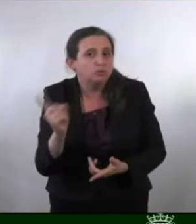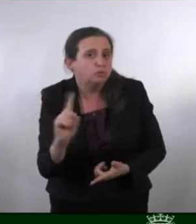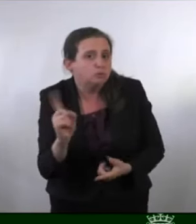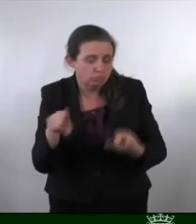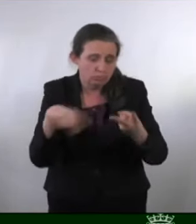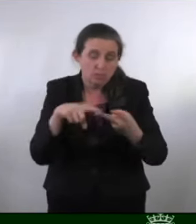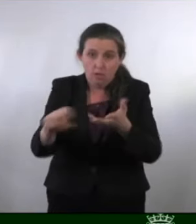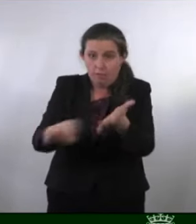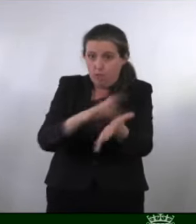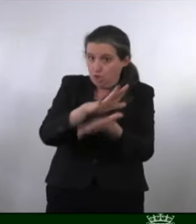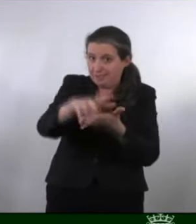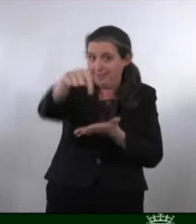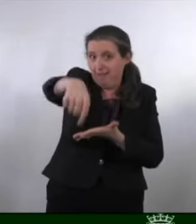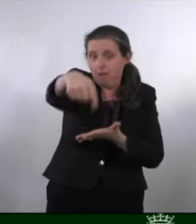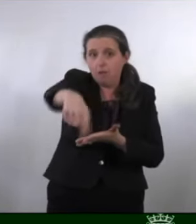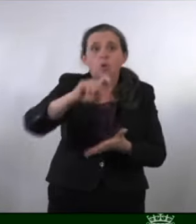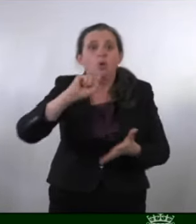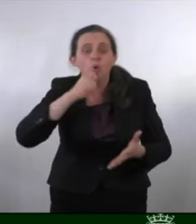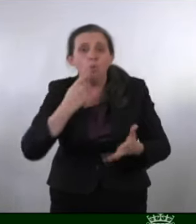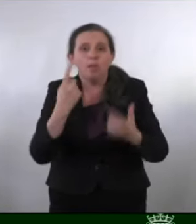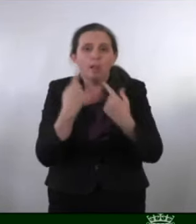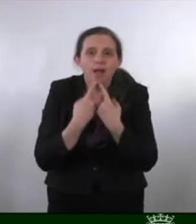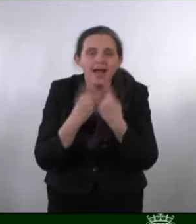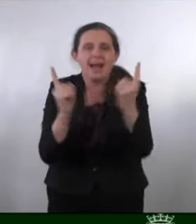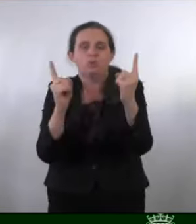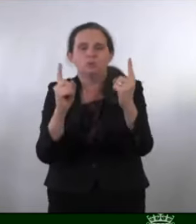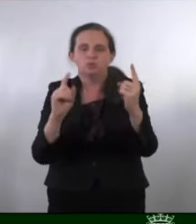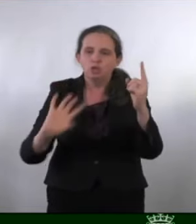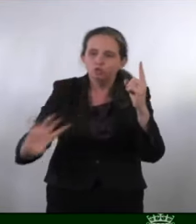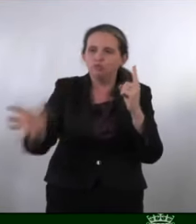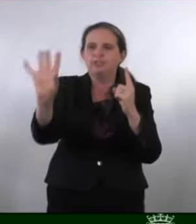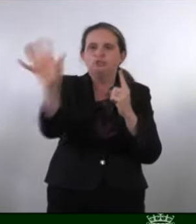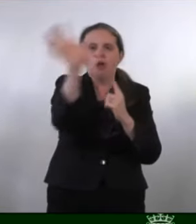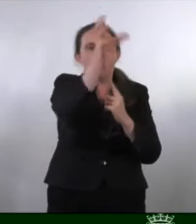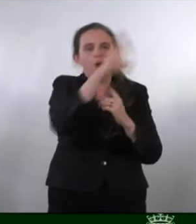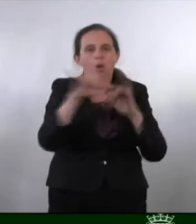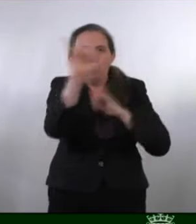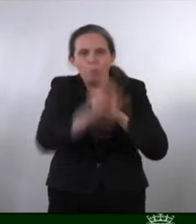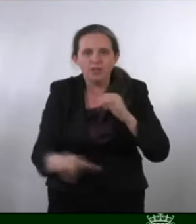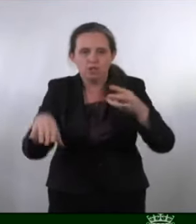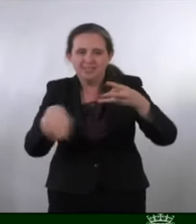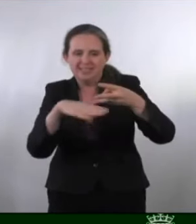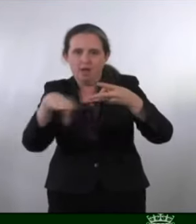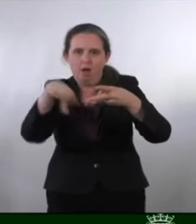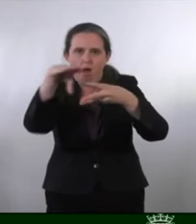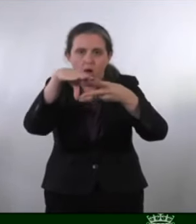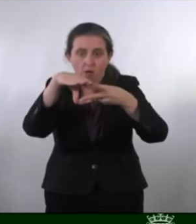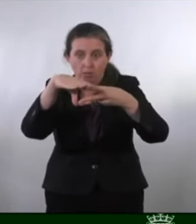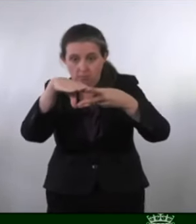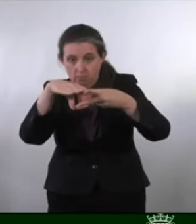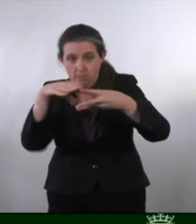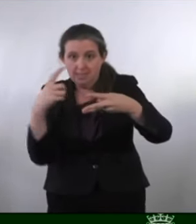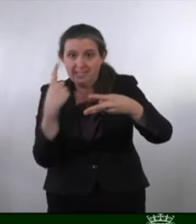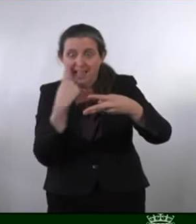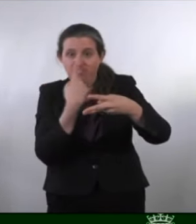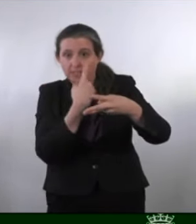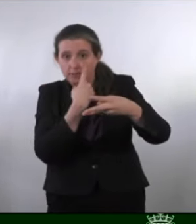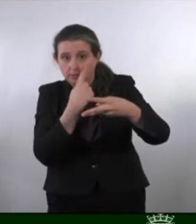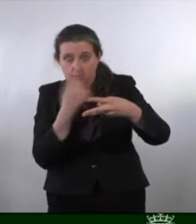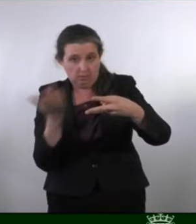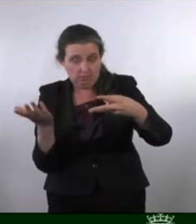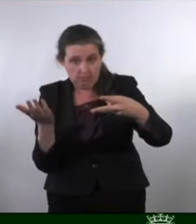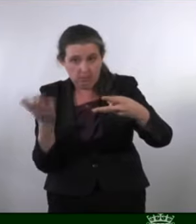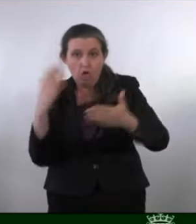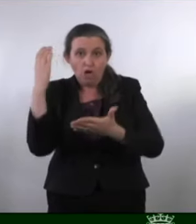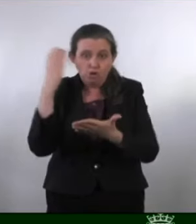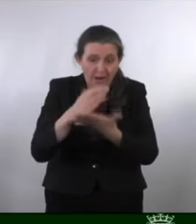clear which regions are going into which tier, the government publishes the exact criteria which will